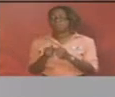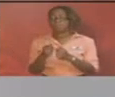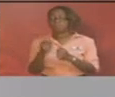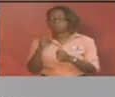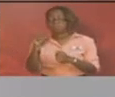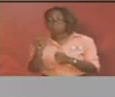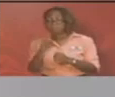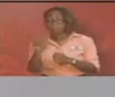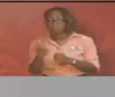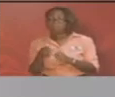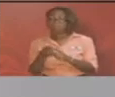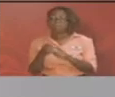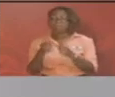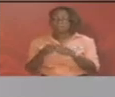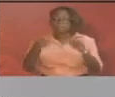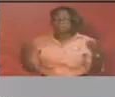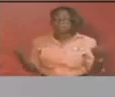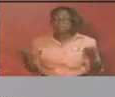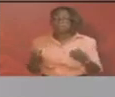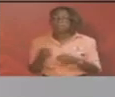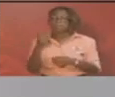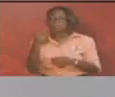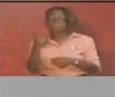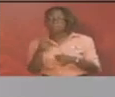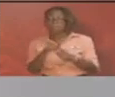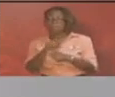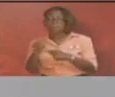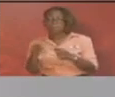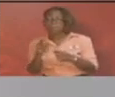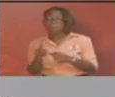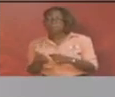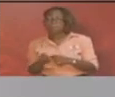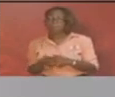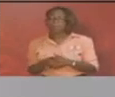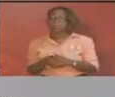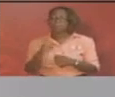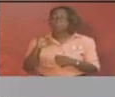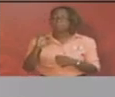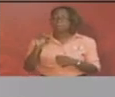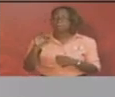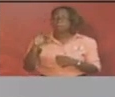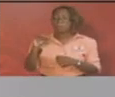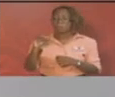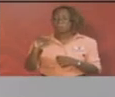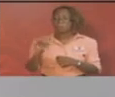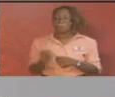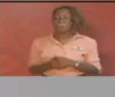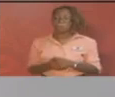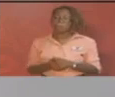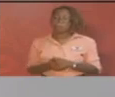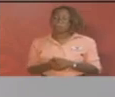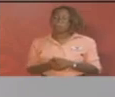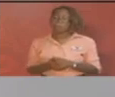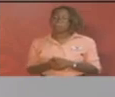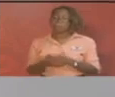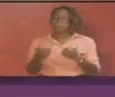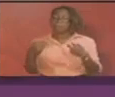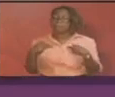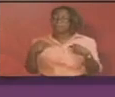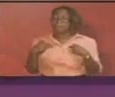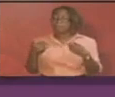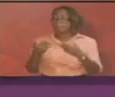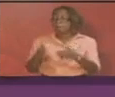Kim Bodram from the Express. Thank you. CMO, in terms of the public education program, or a public